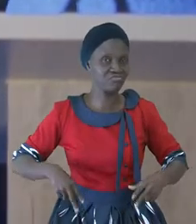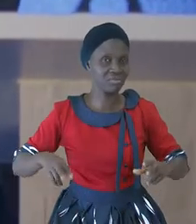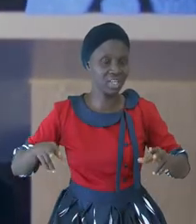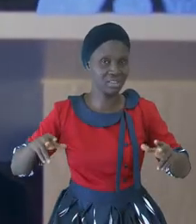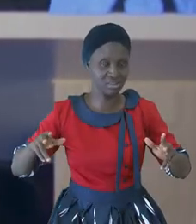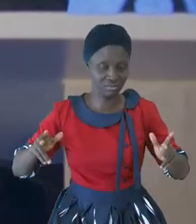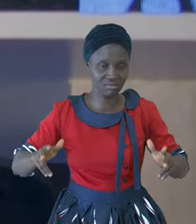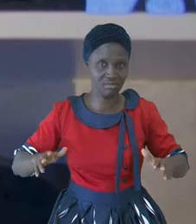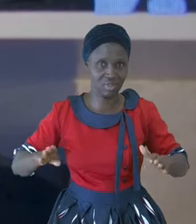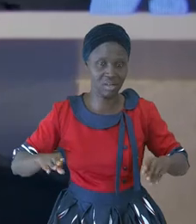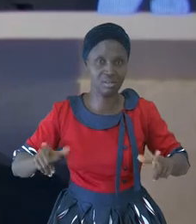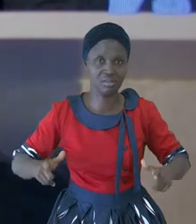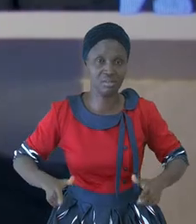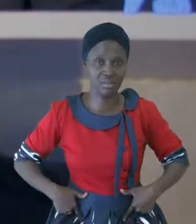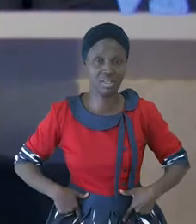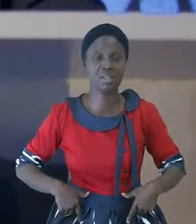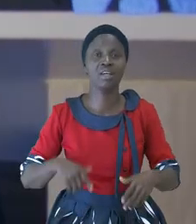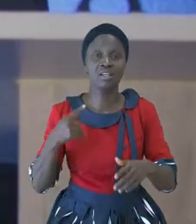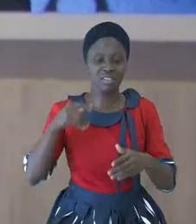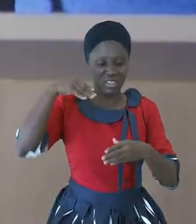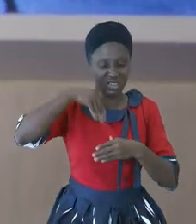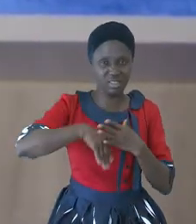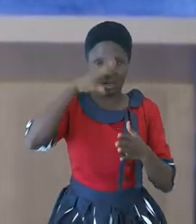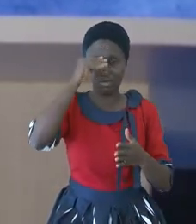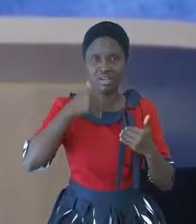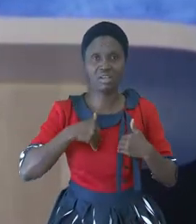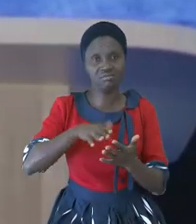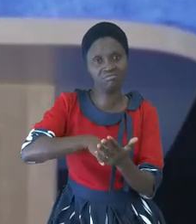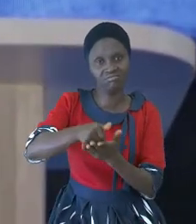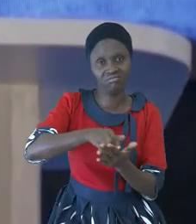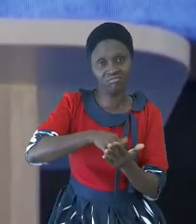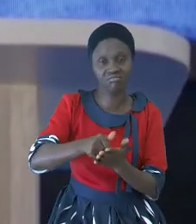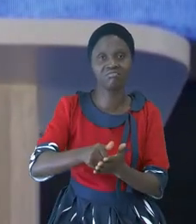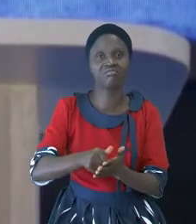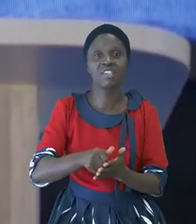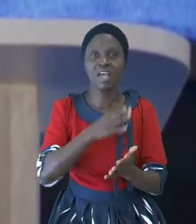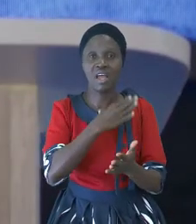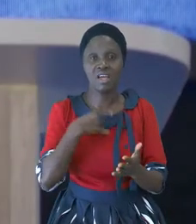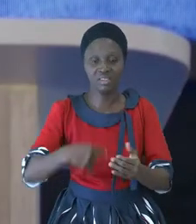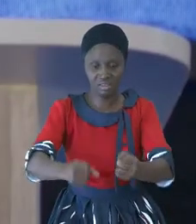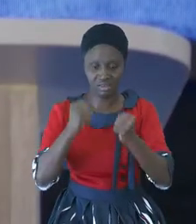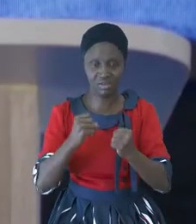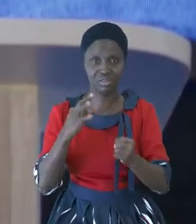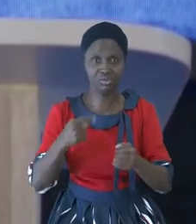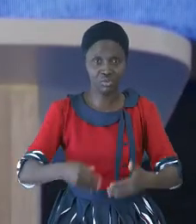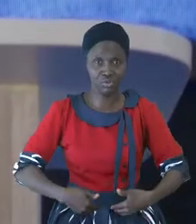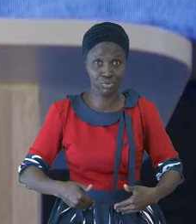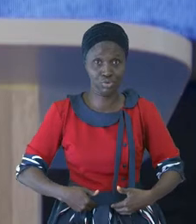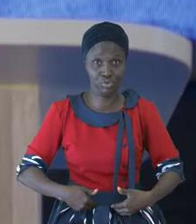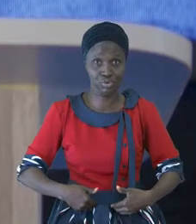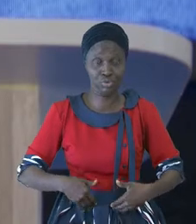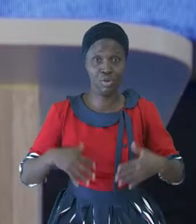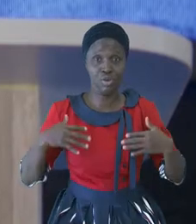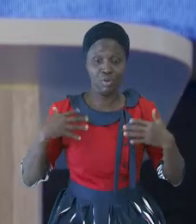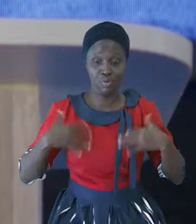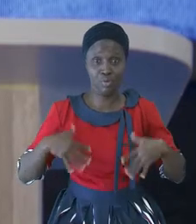inner man has retired, and therefore the strength of the youth that used to be there, the vision